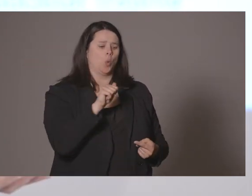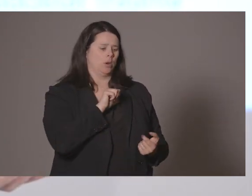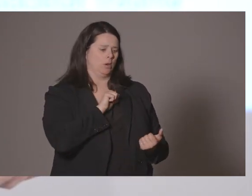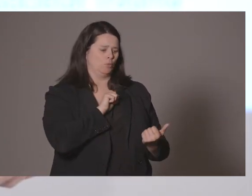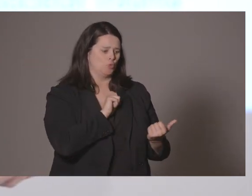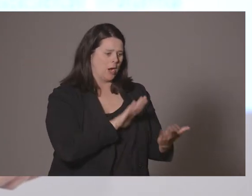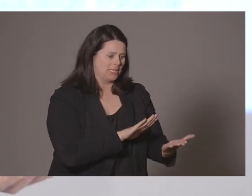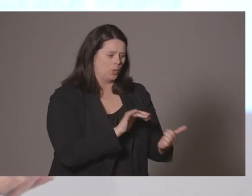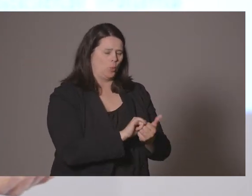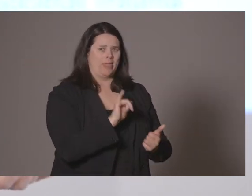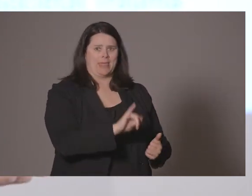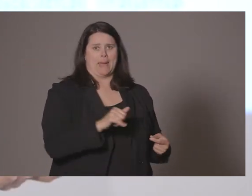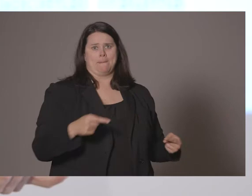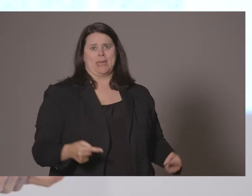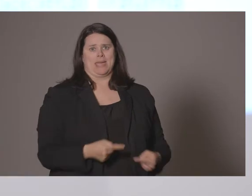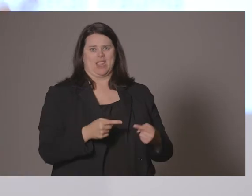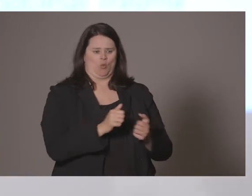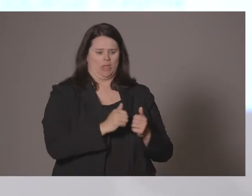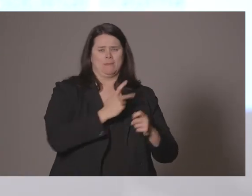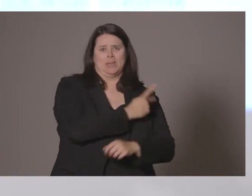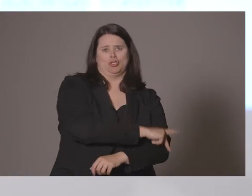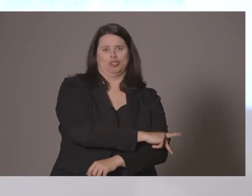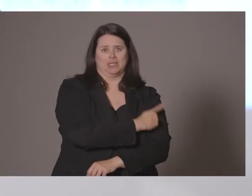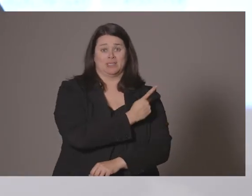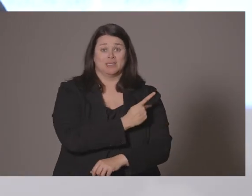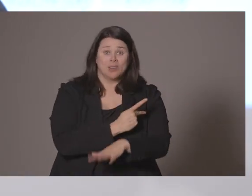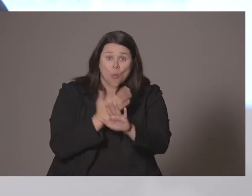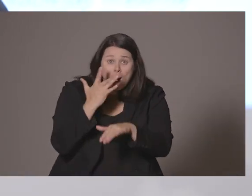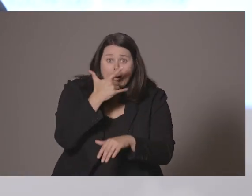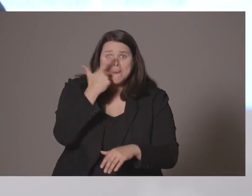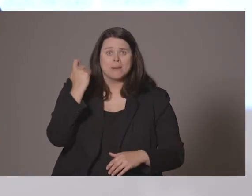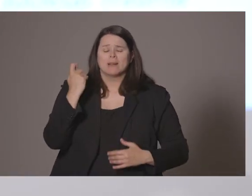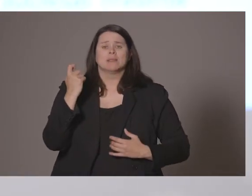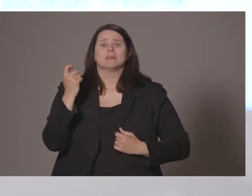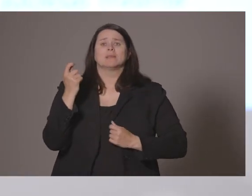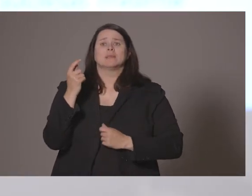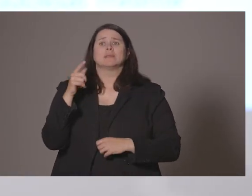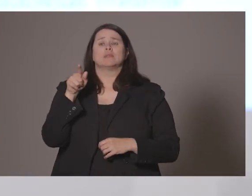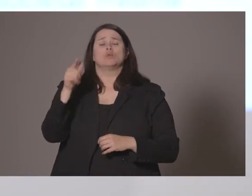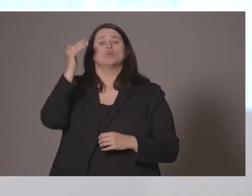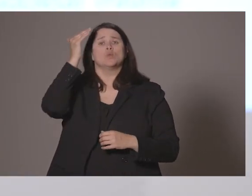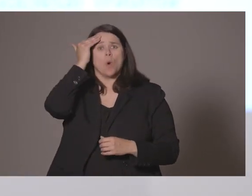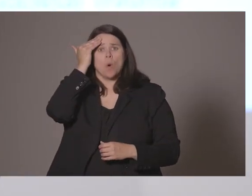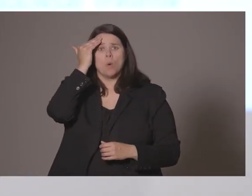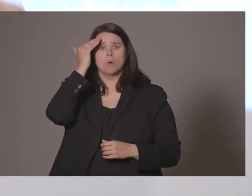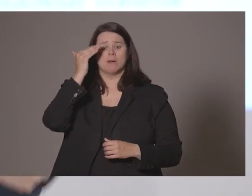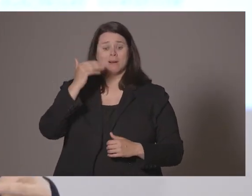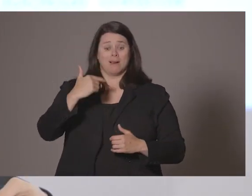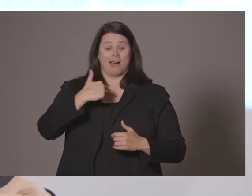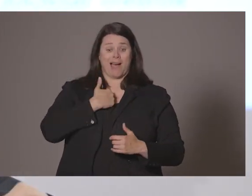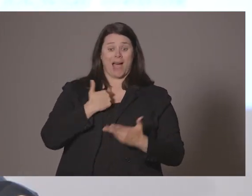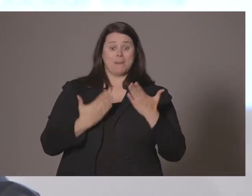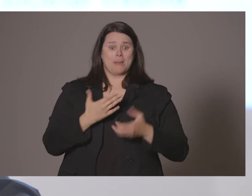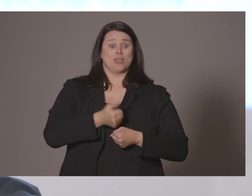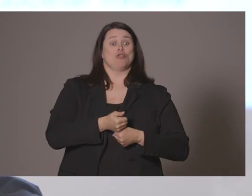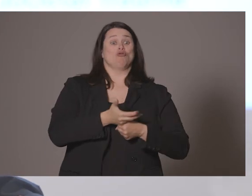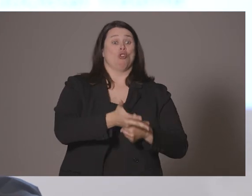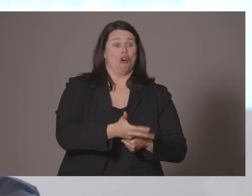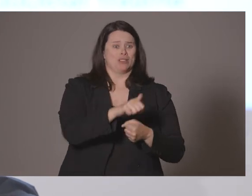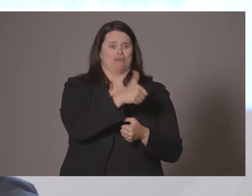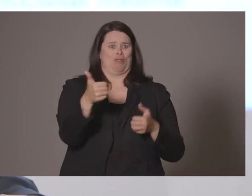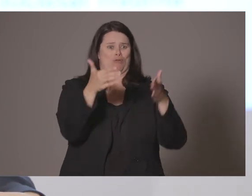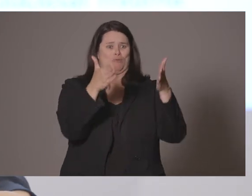because of what we were talking about before, that having to know and be conscious of the fact that I might be causing someone else